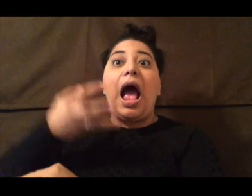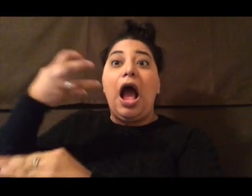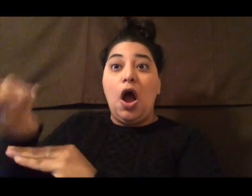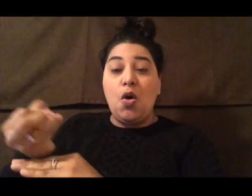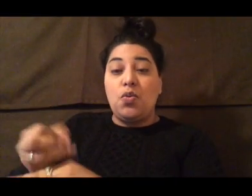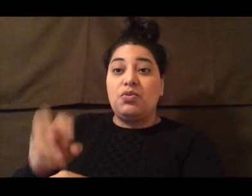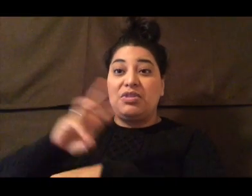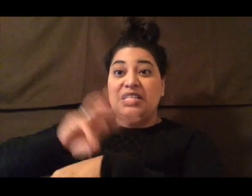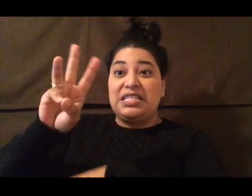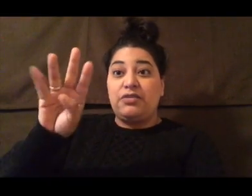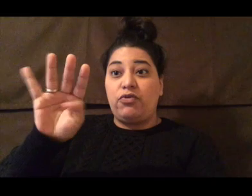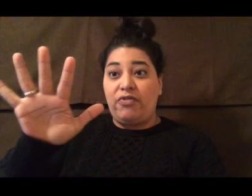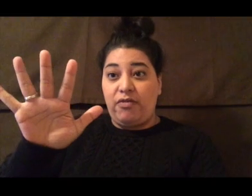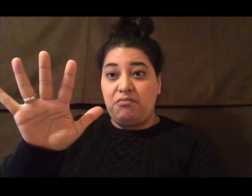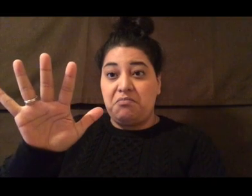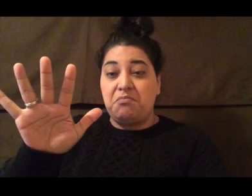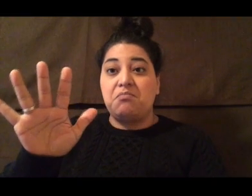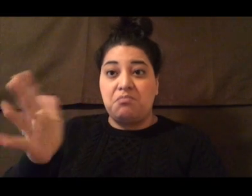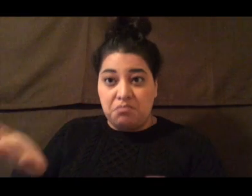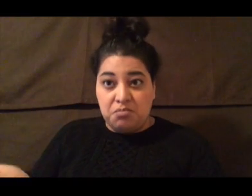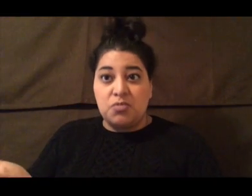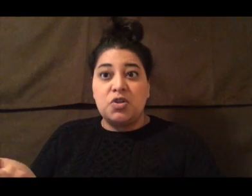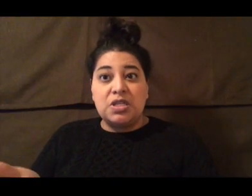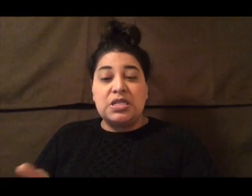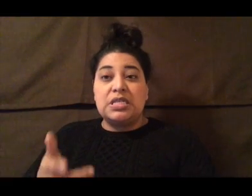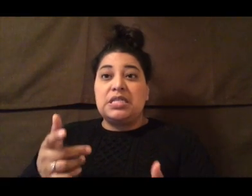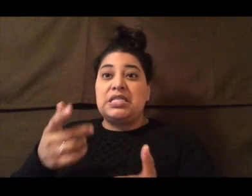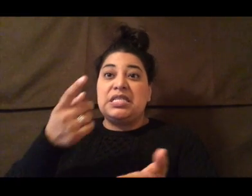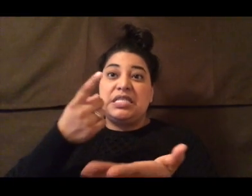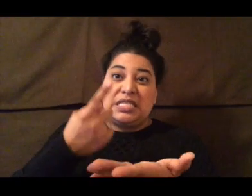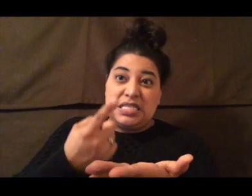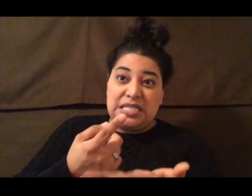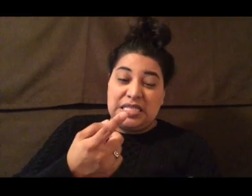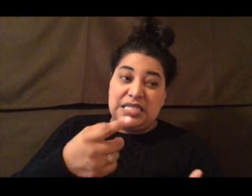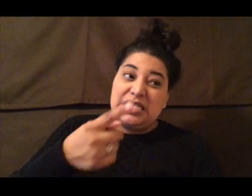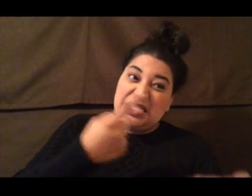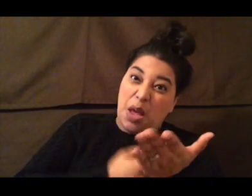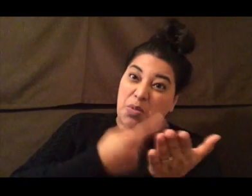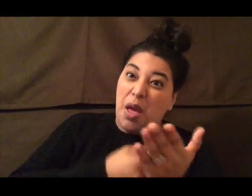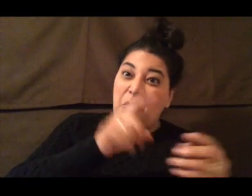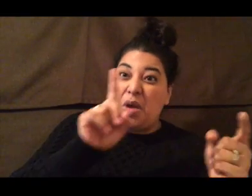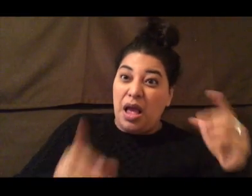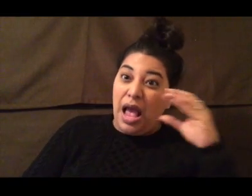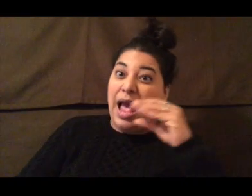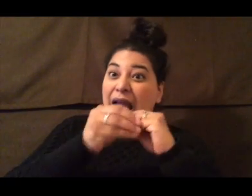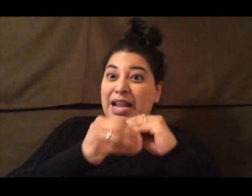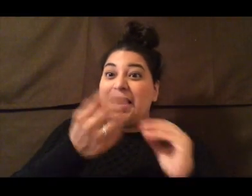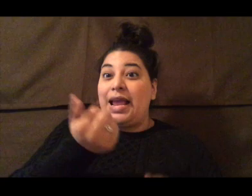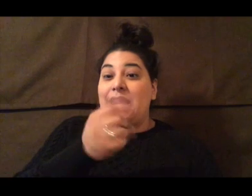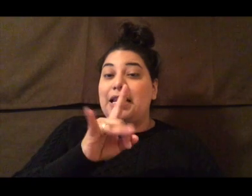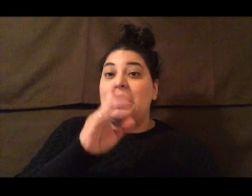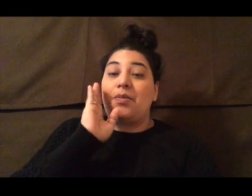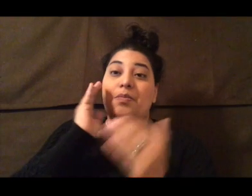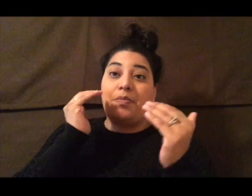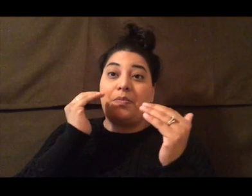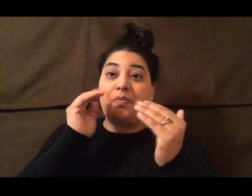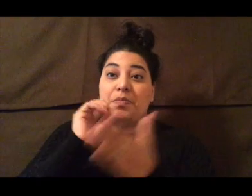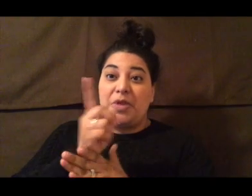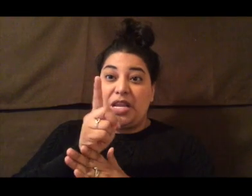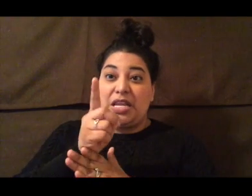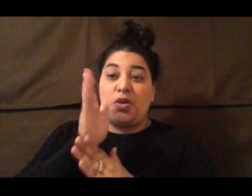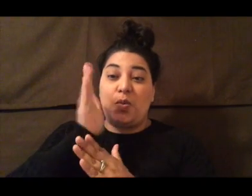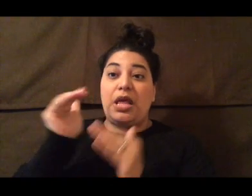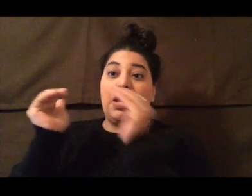And he takes it out of the oven at 6:45. So sometime plus 18 minutes will give